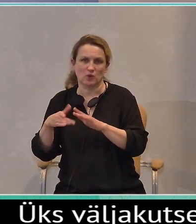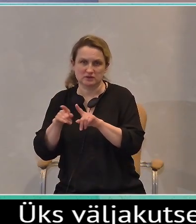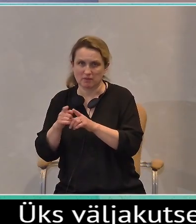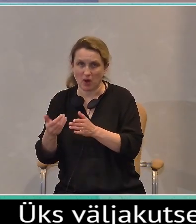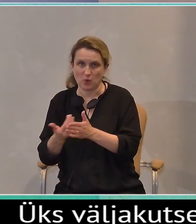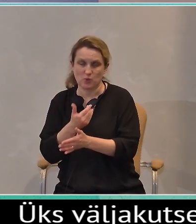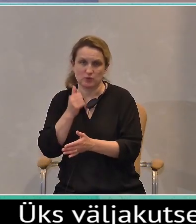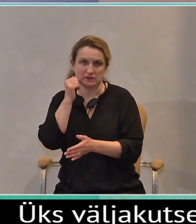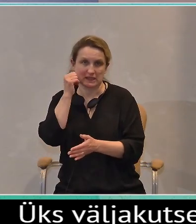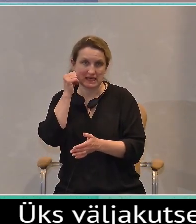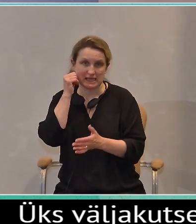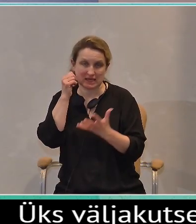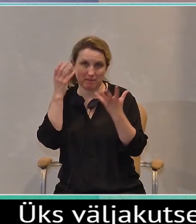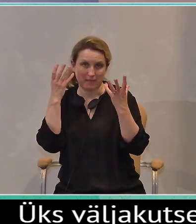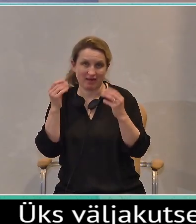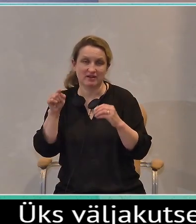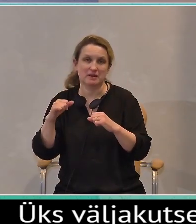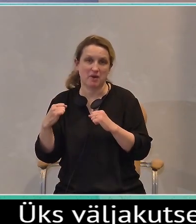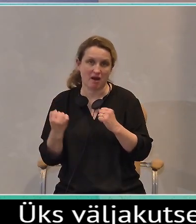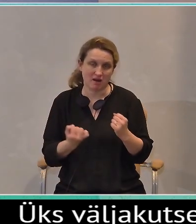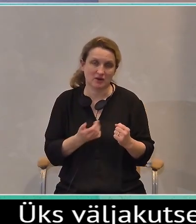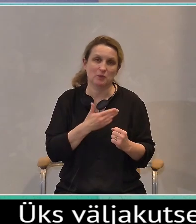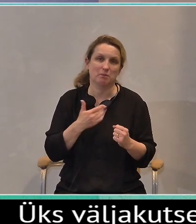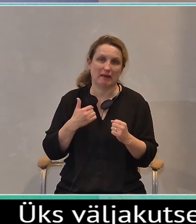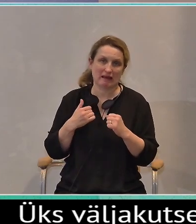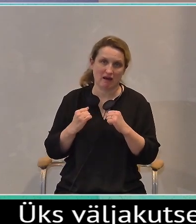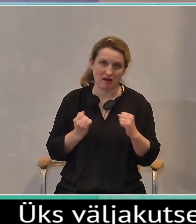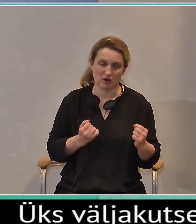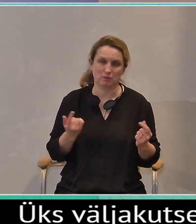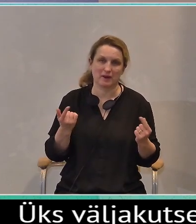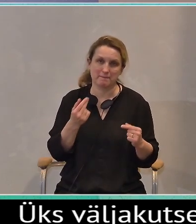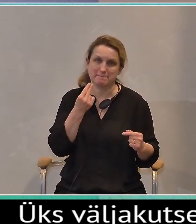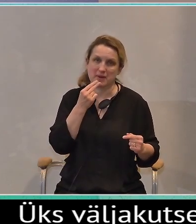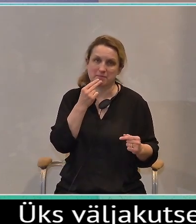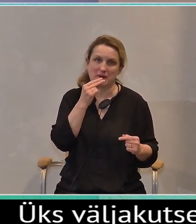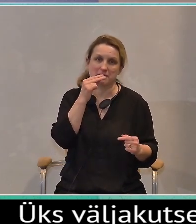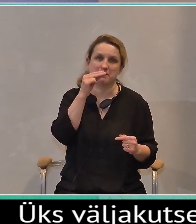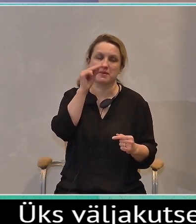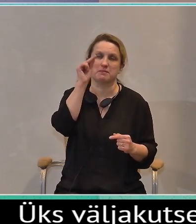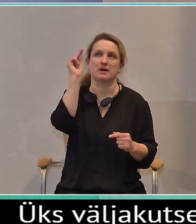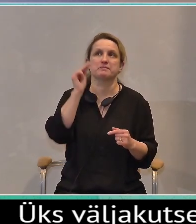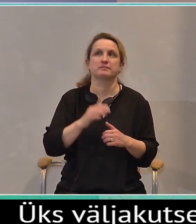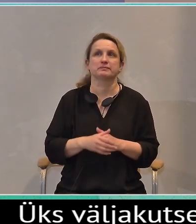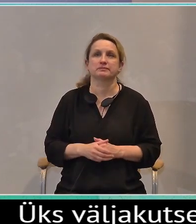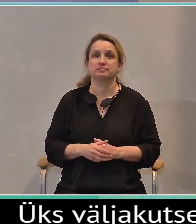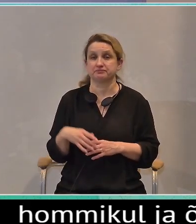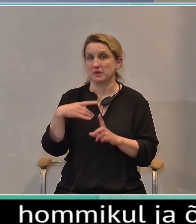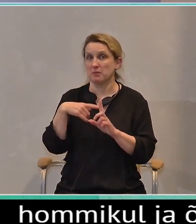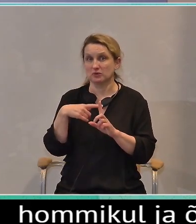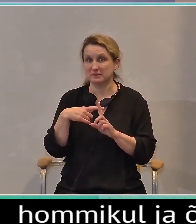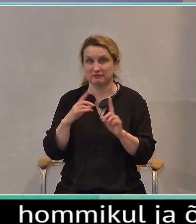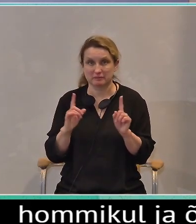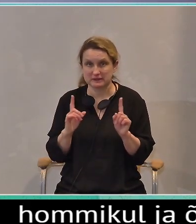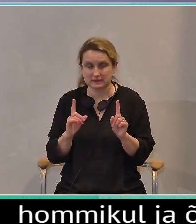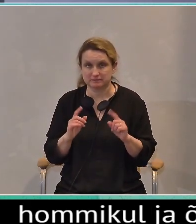But I think while the situation is new for all of us, the drug is new for Franka specifically. We all get used to